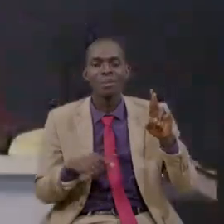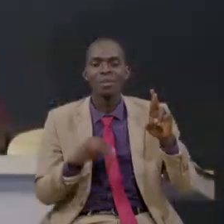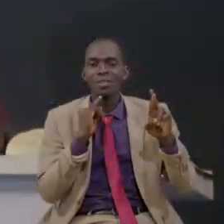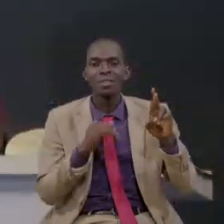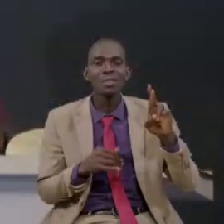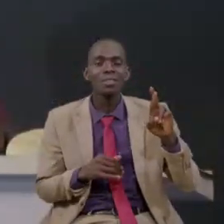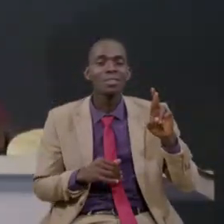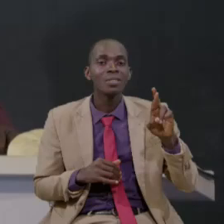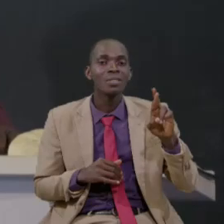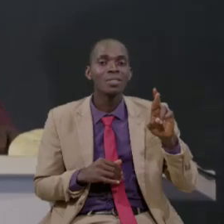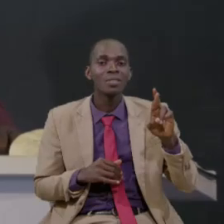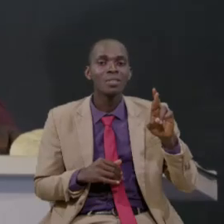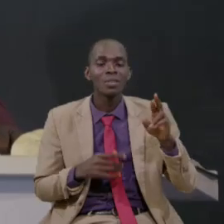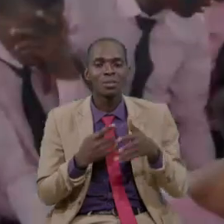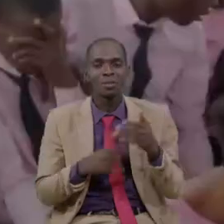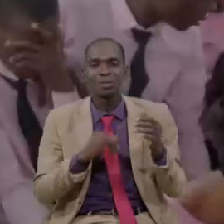A.